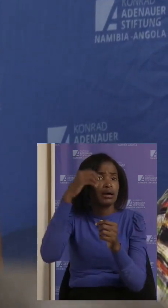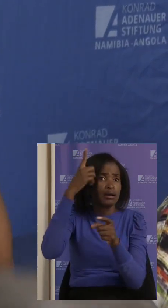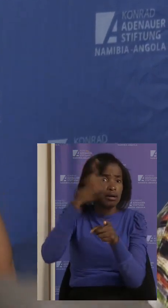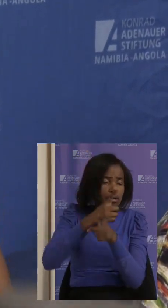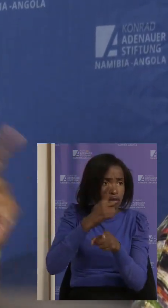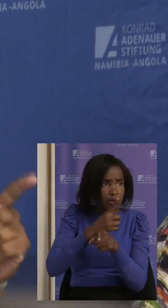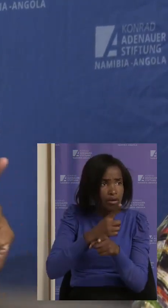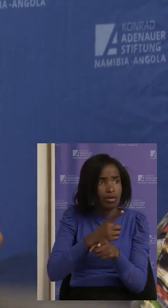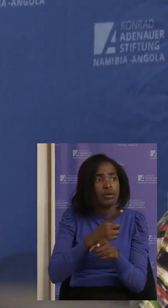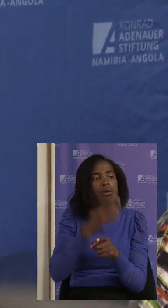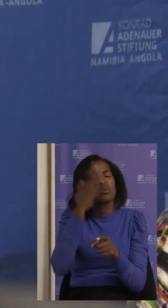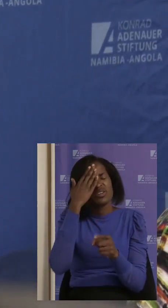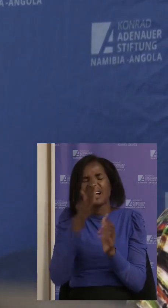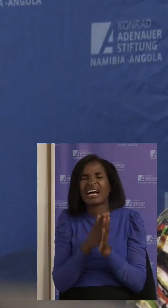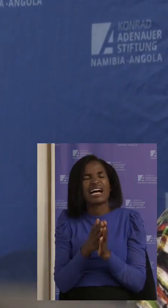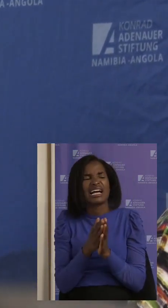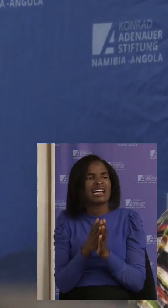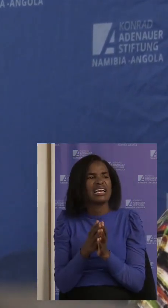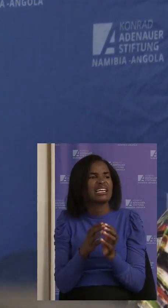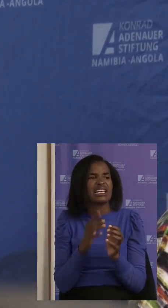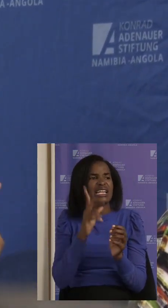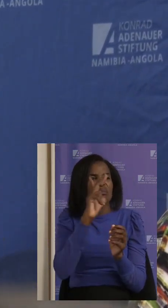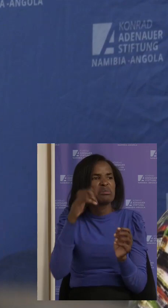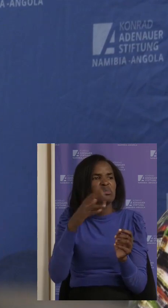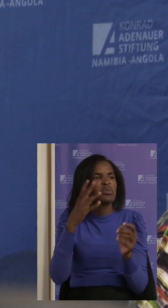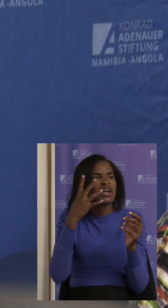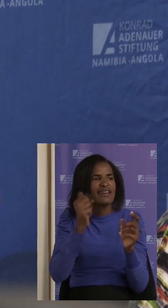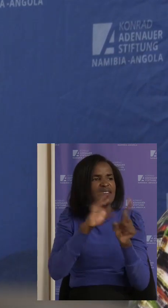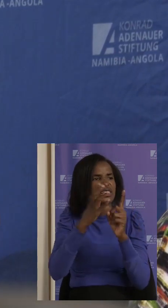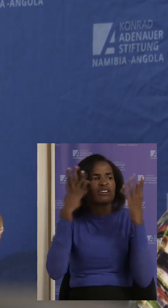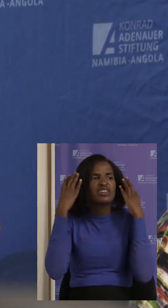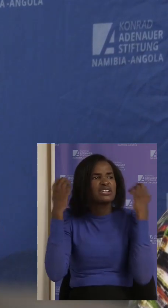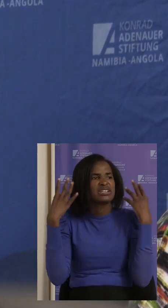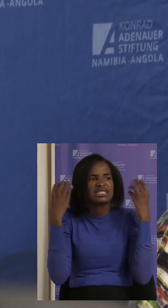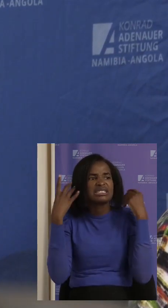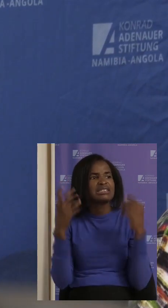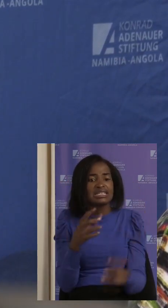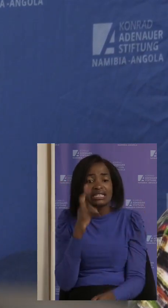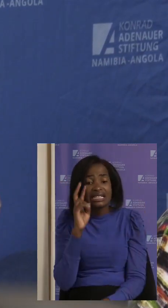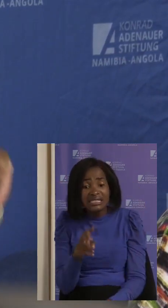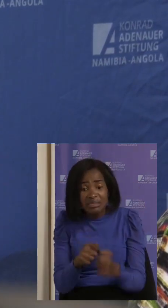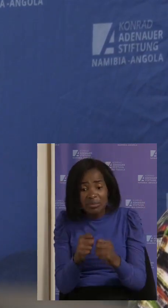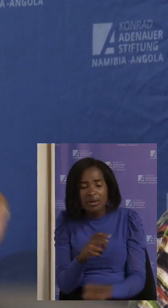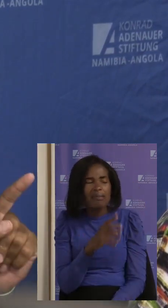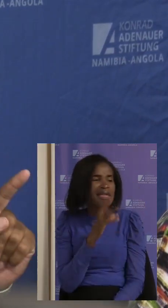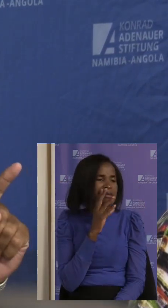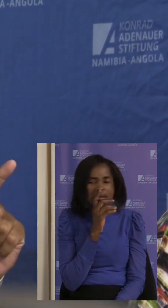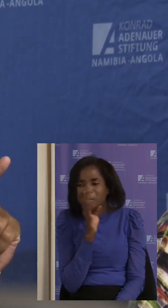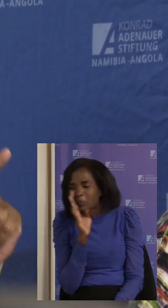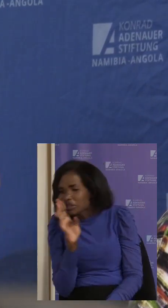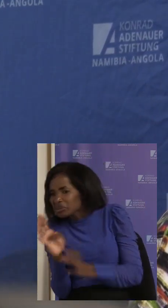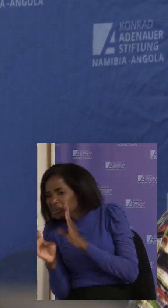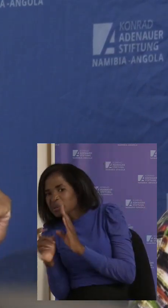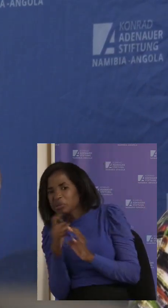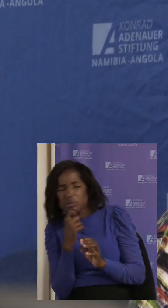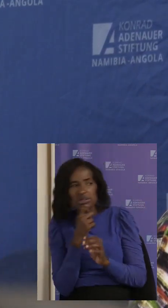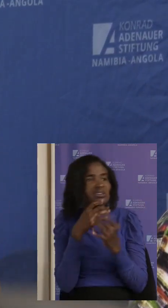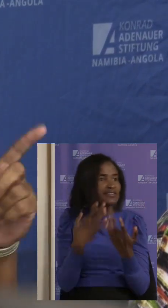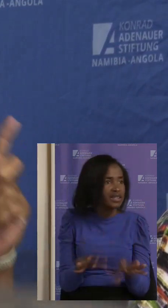of ignorance. And that will live with us for a long period. And leadership is